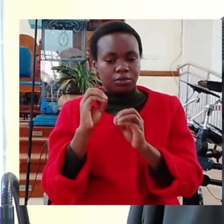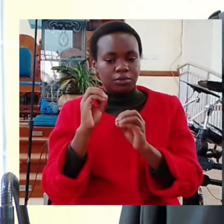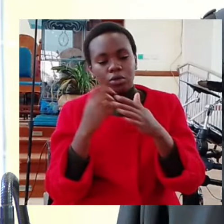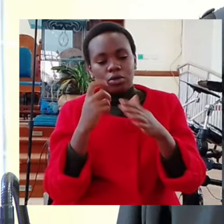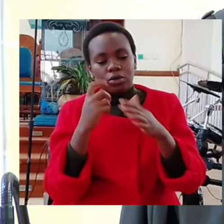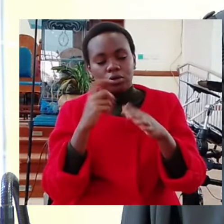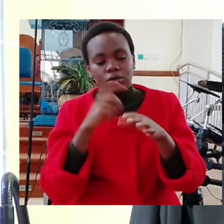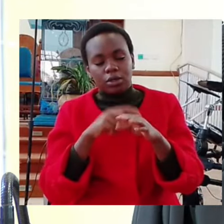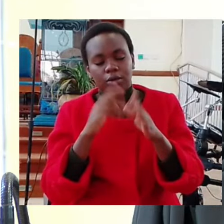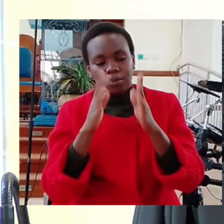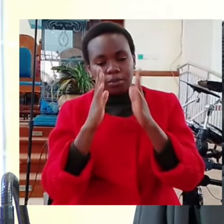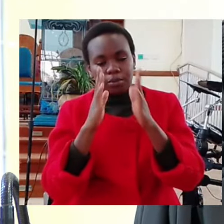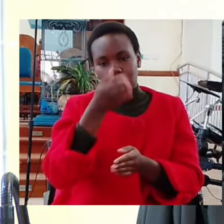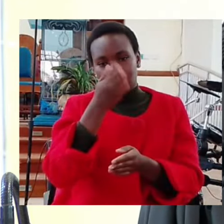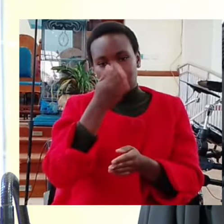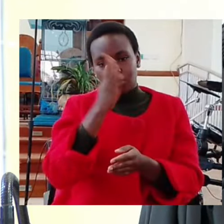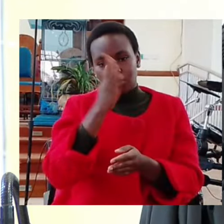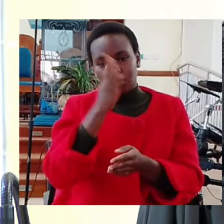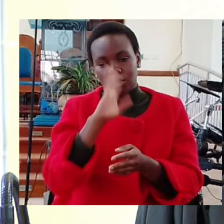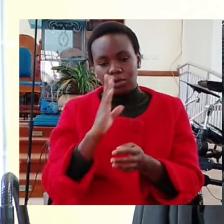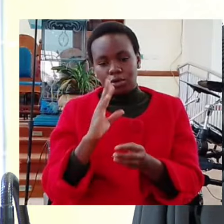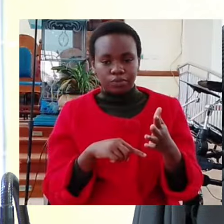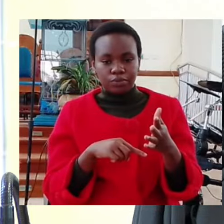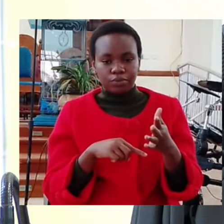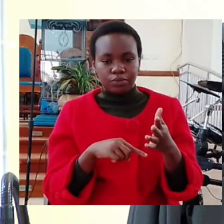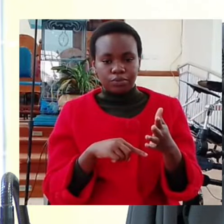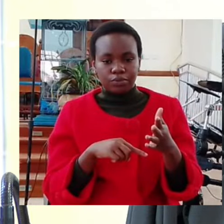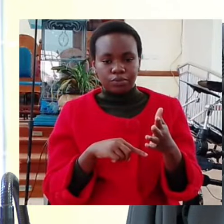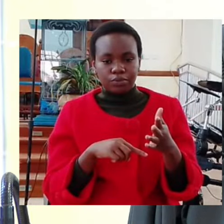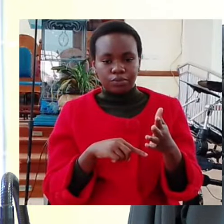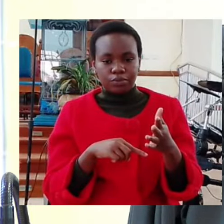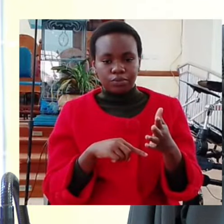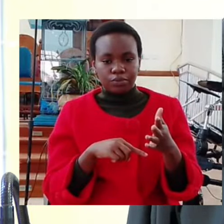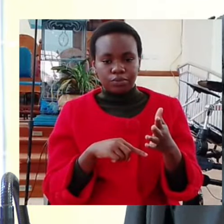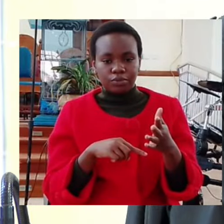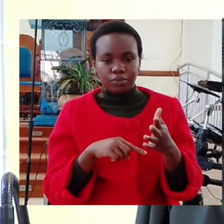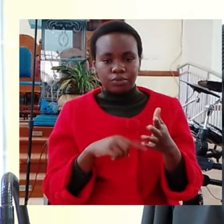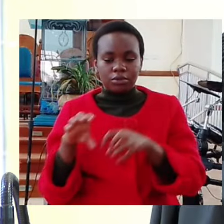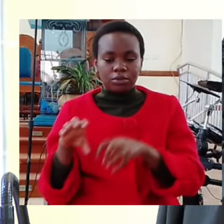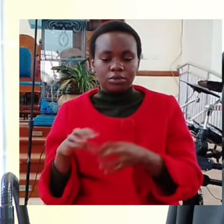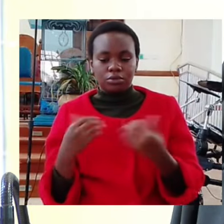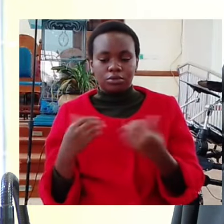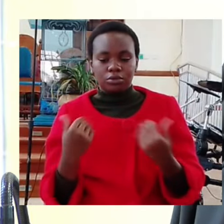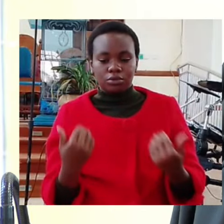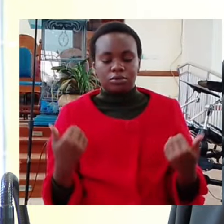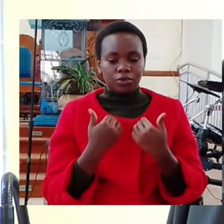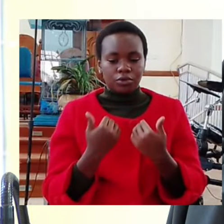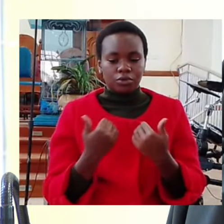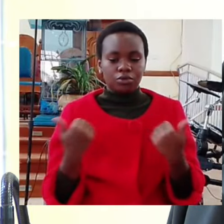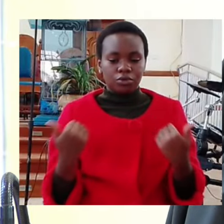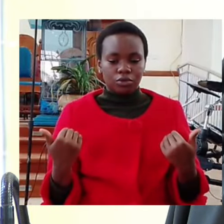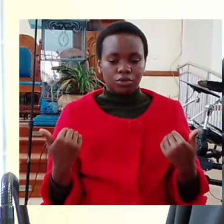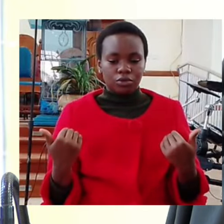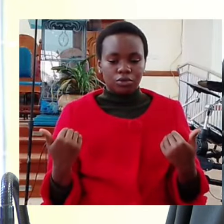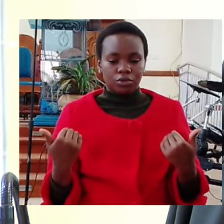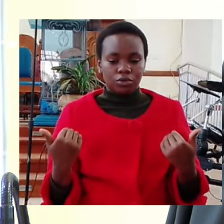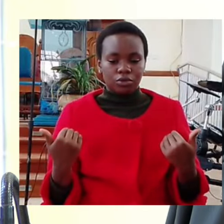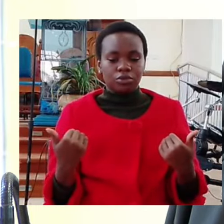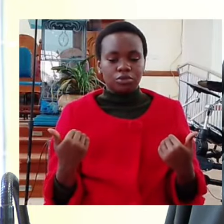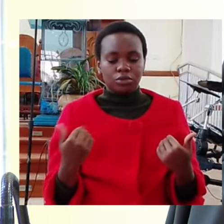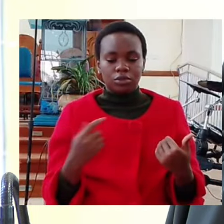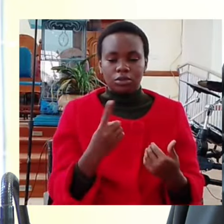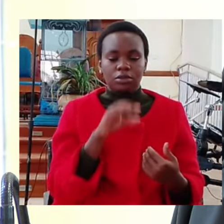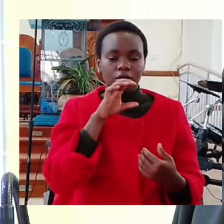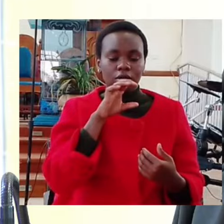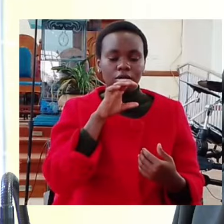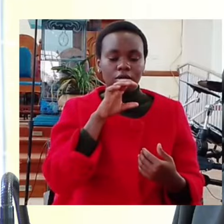ikiri atea. Okay, heridhia na mwana toyo. Mwano shio adhia kiugaga, he is a curse. He